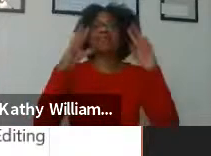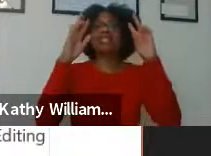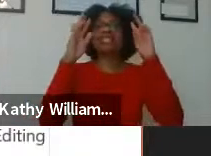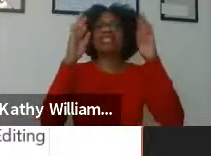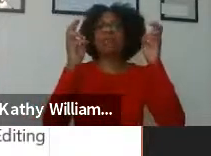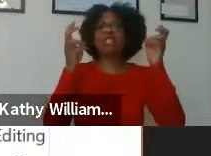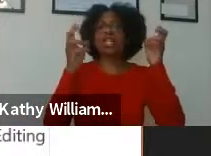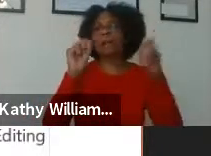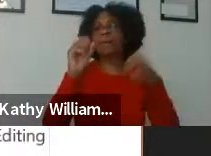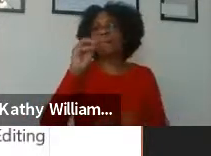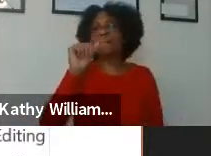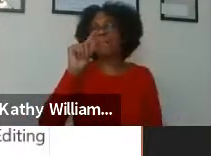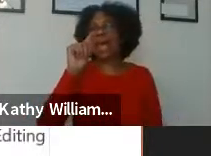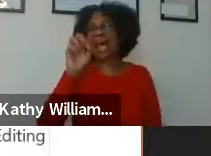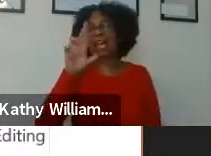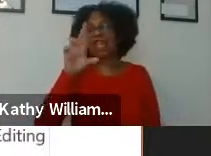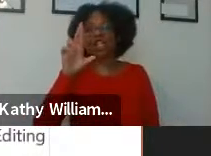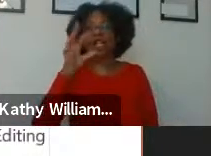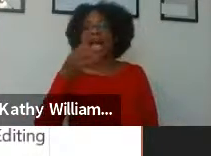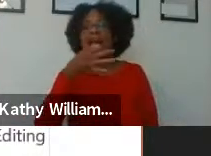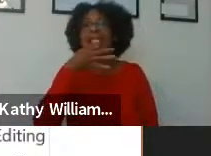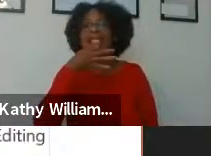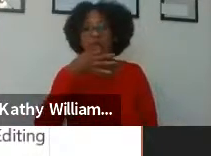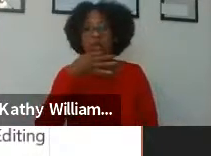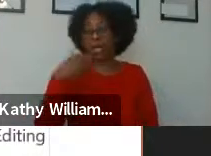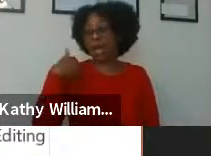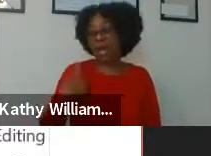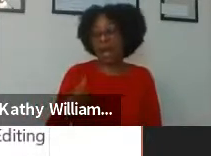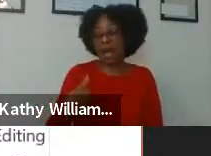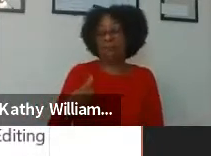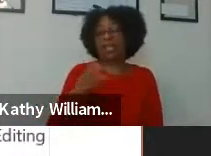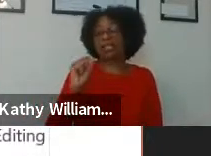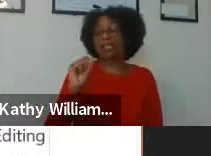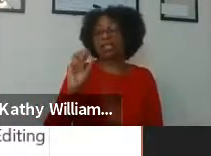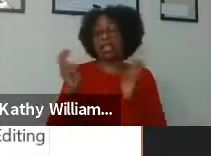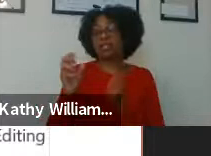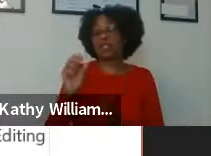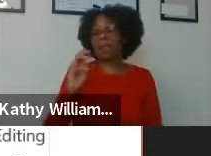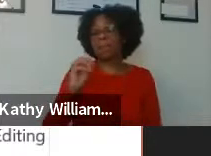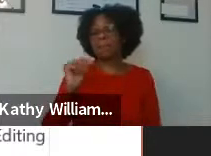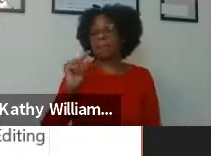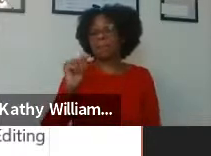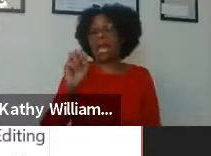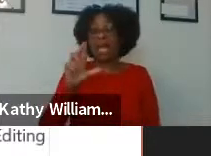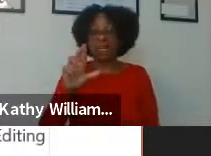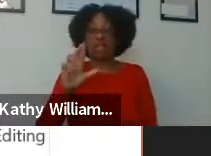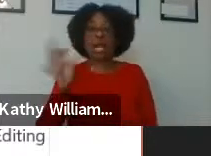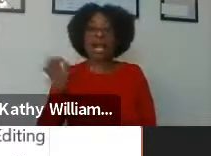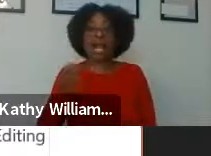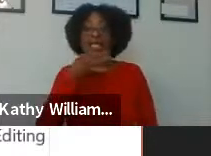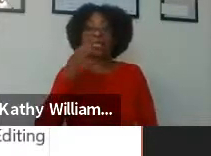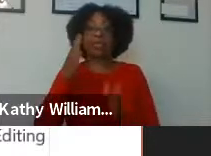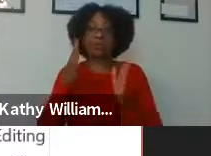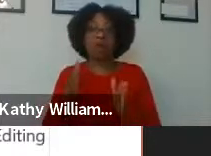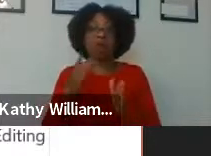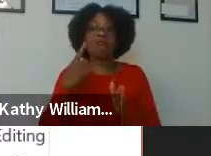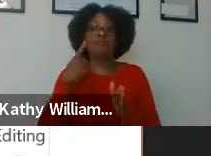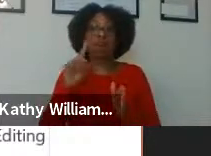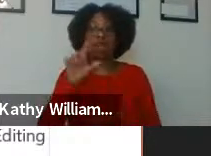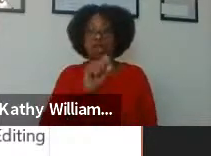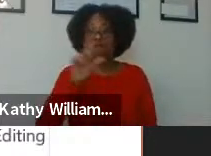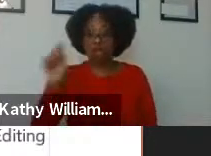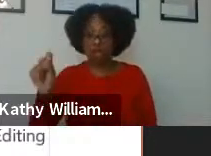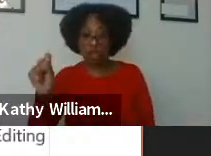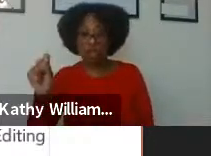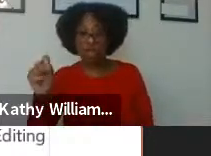experts available. And I would be the subject matter expert involved with Social Security, particularly if it